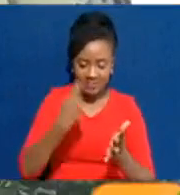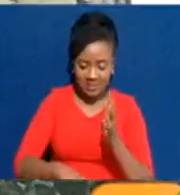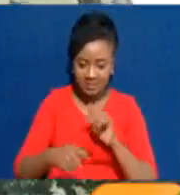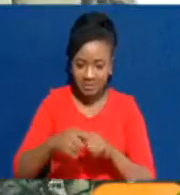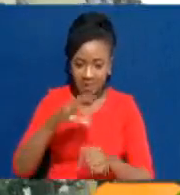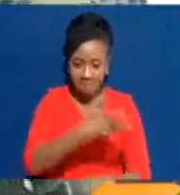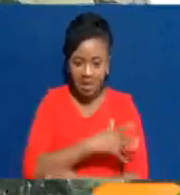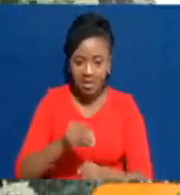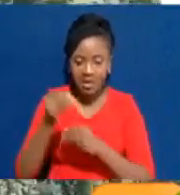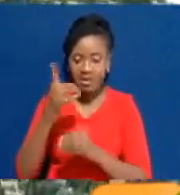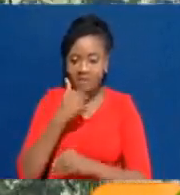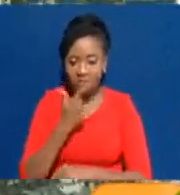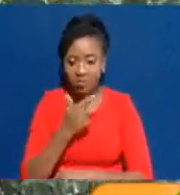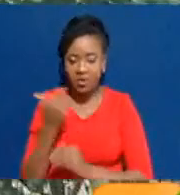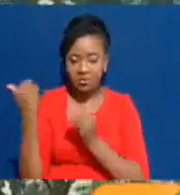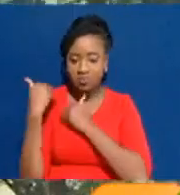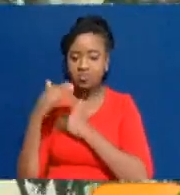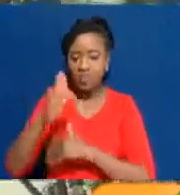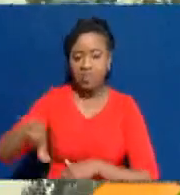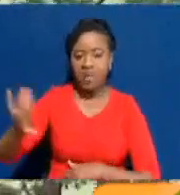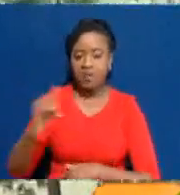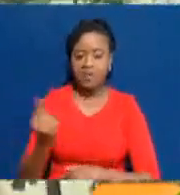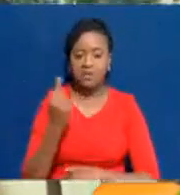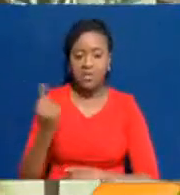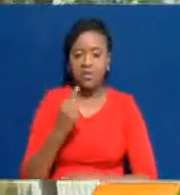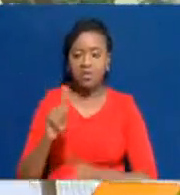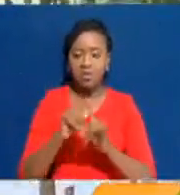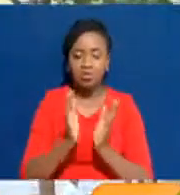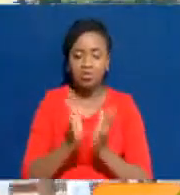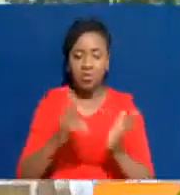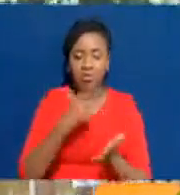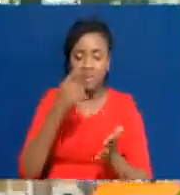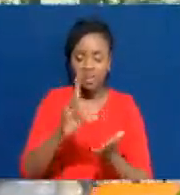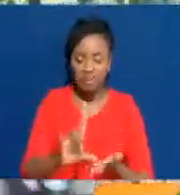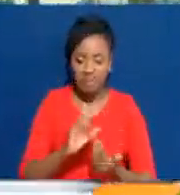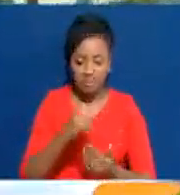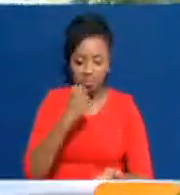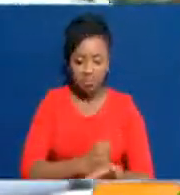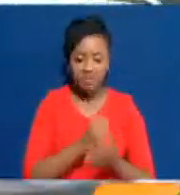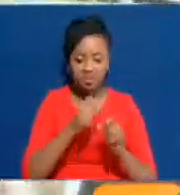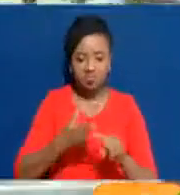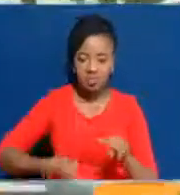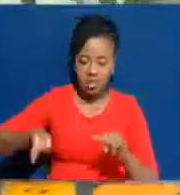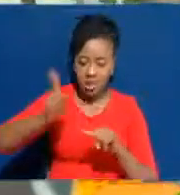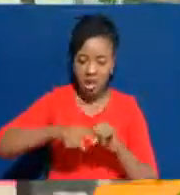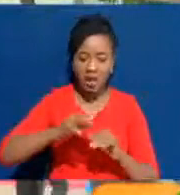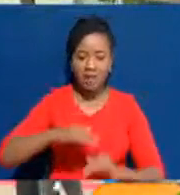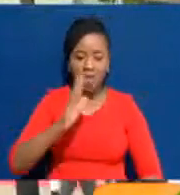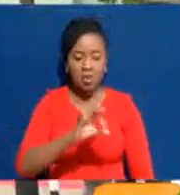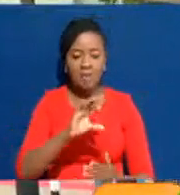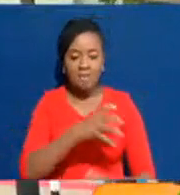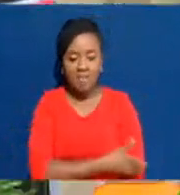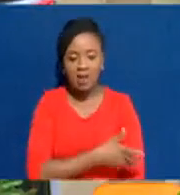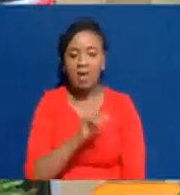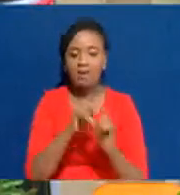alone. In the new Treasury proposals, the Public Debt Office is set to earn additional powers, including providing